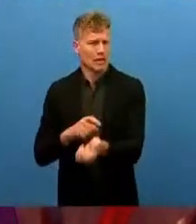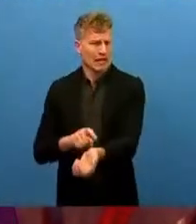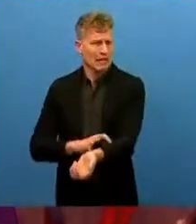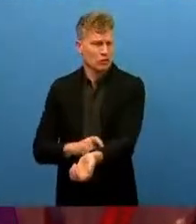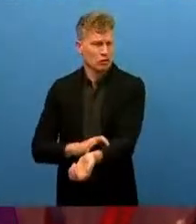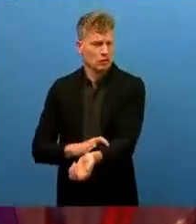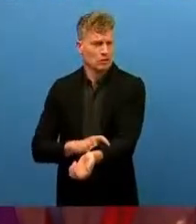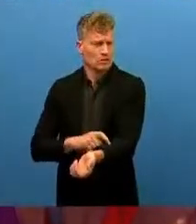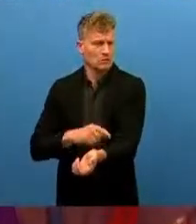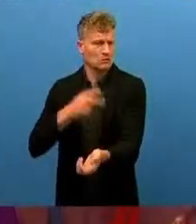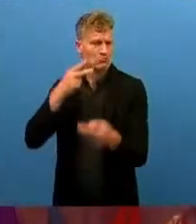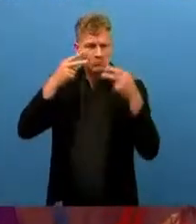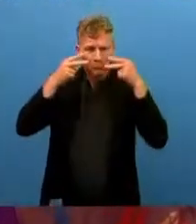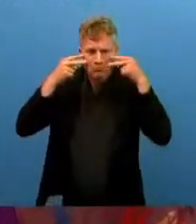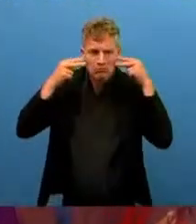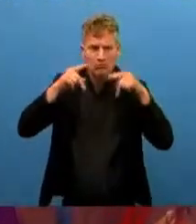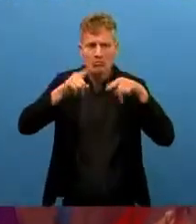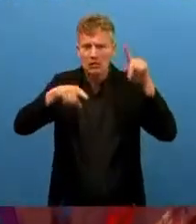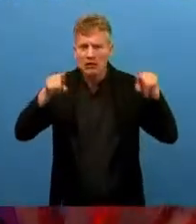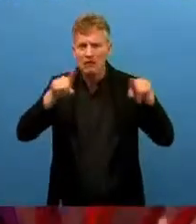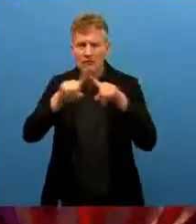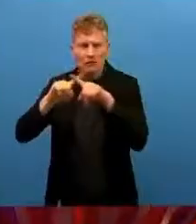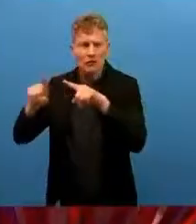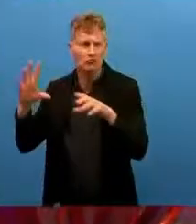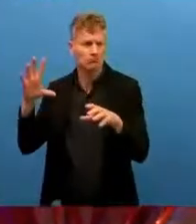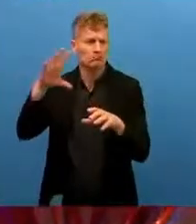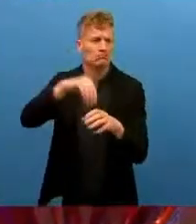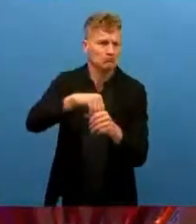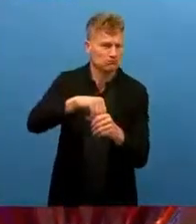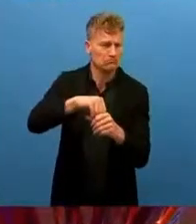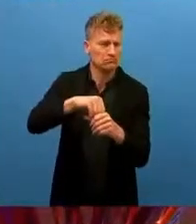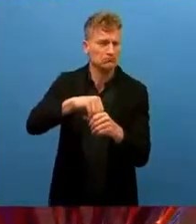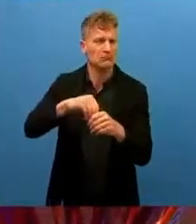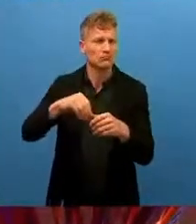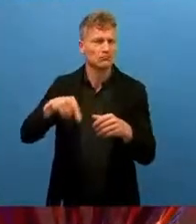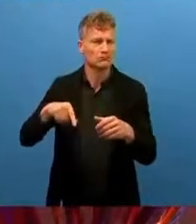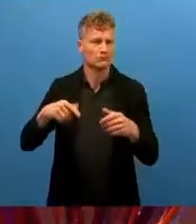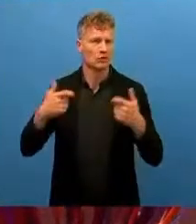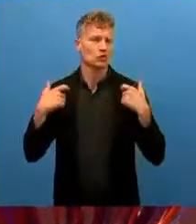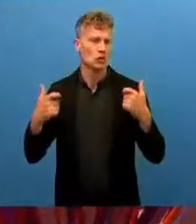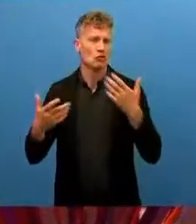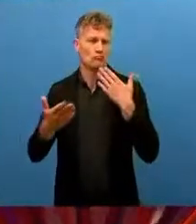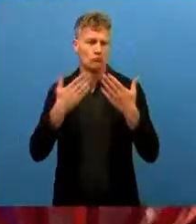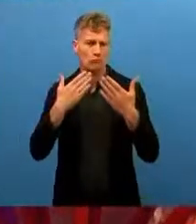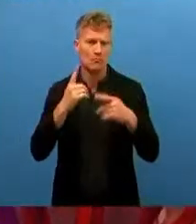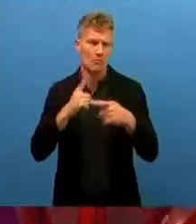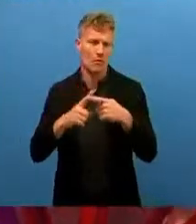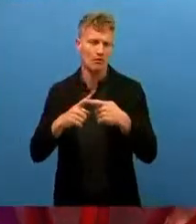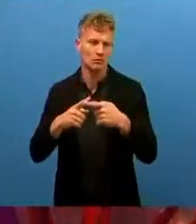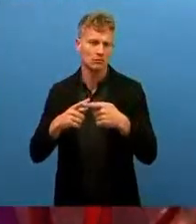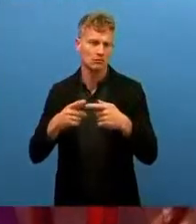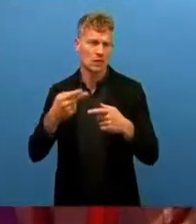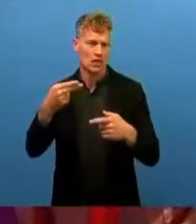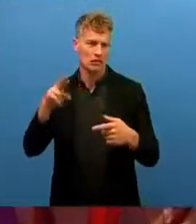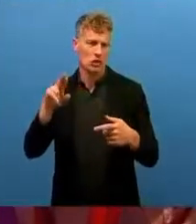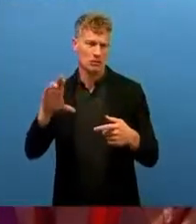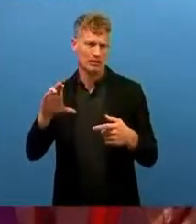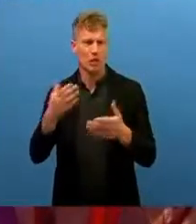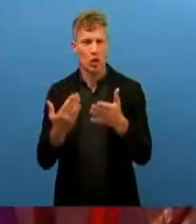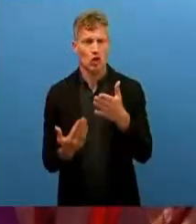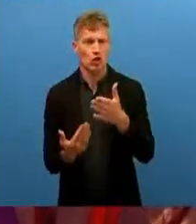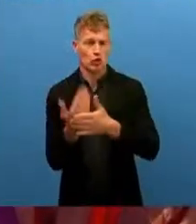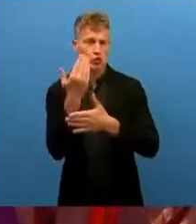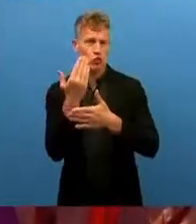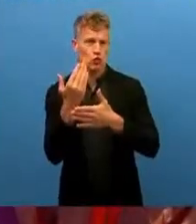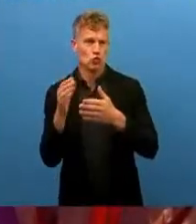Council, through the establishment of a new category for accreditation that will make it possible for them to participate in these